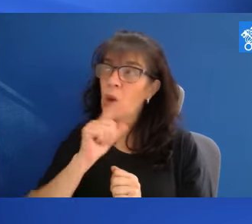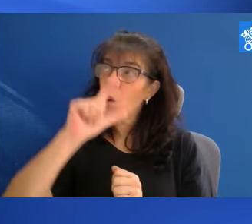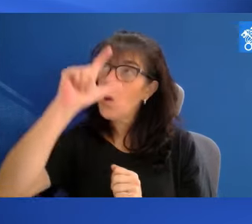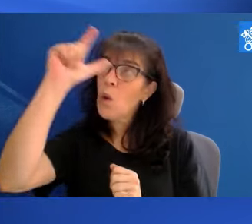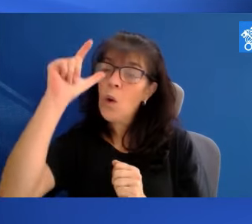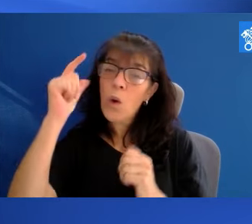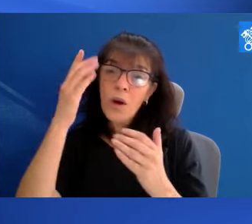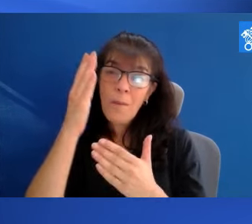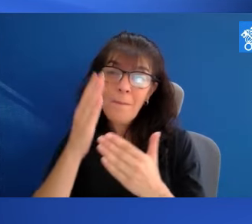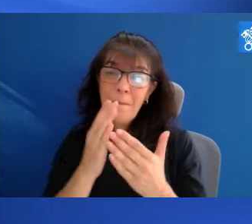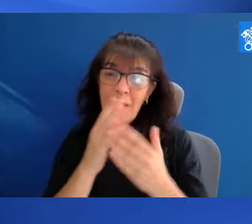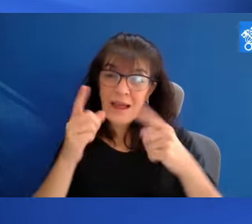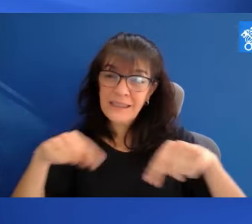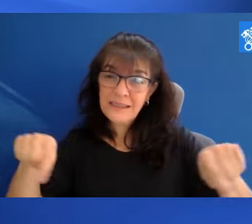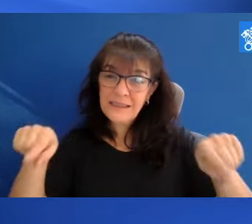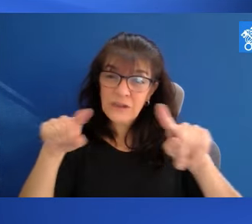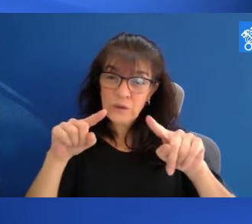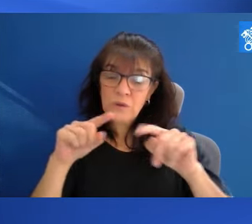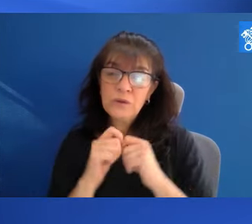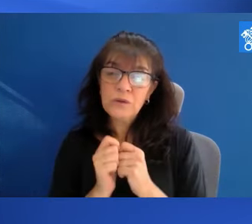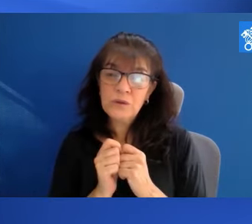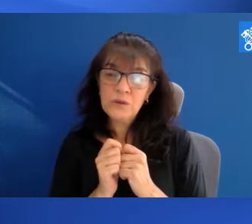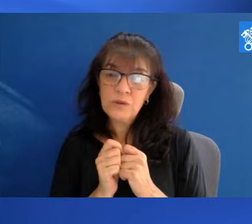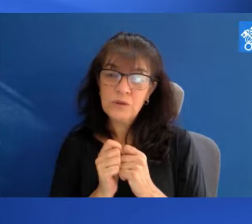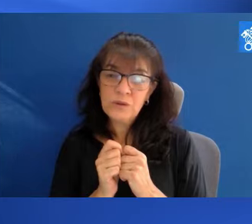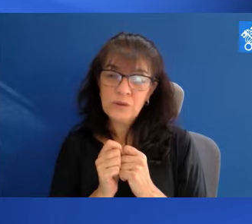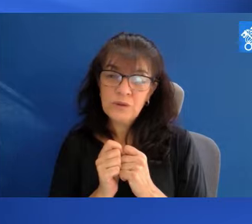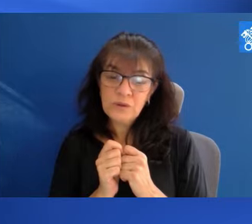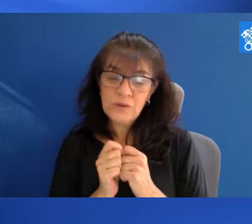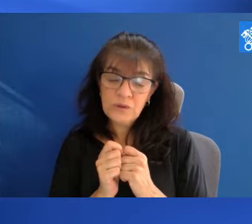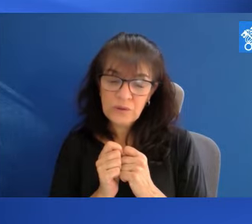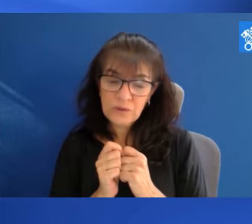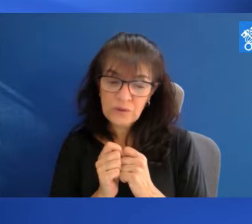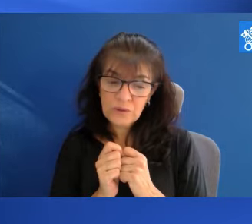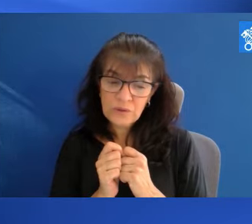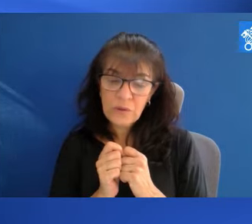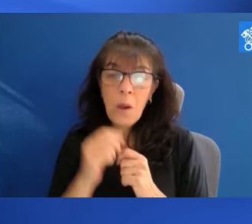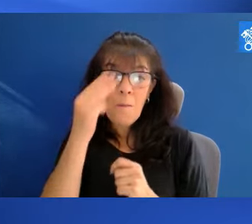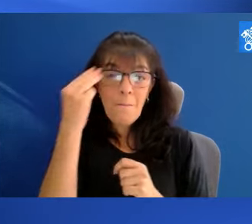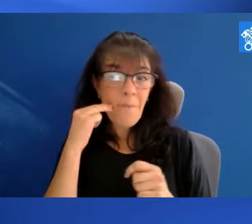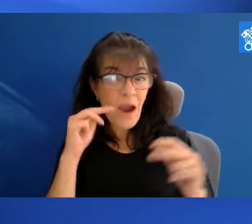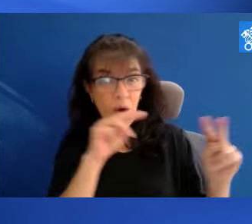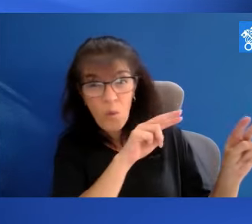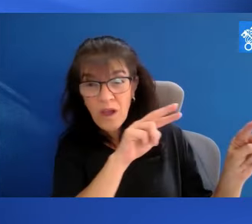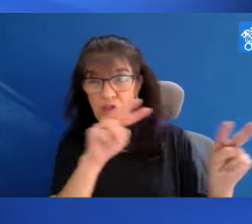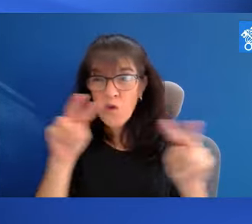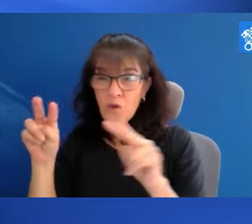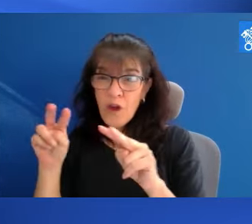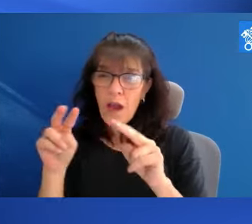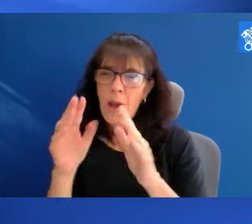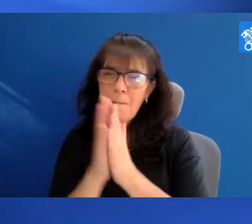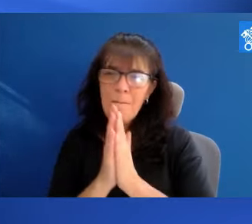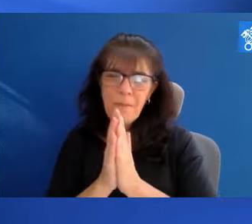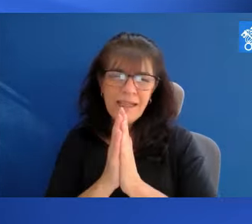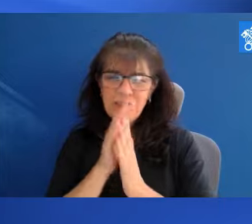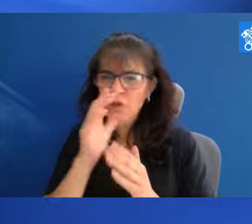May the Lord bless you. May Mary watch over you. And please Do not forget to pray